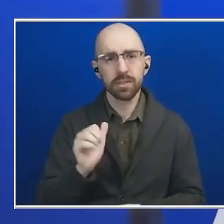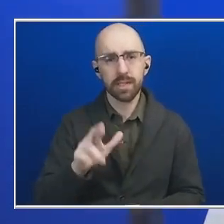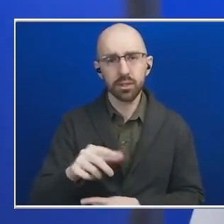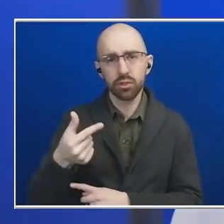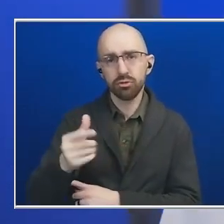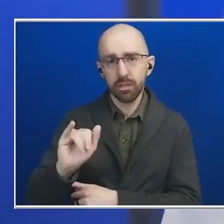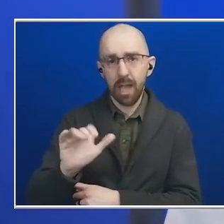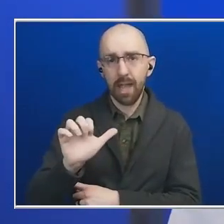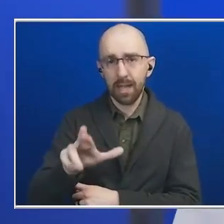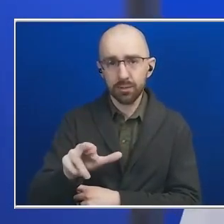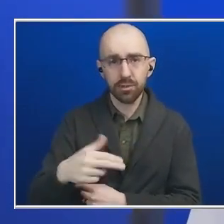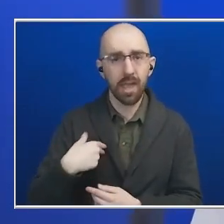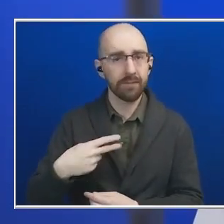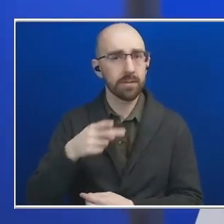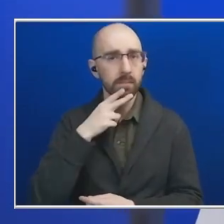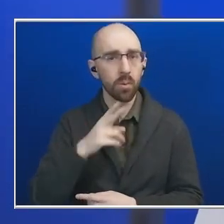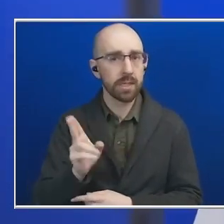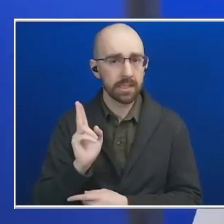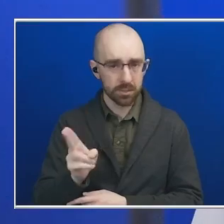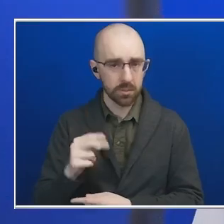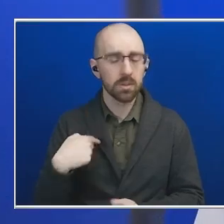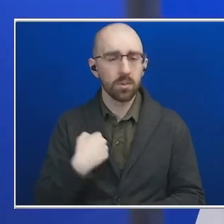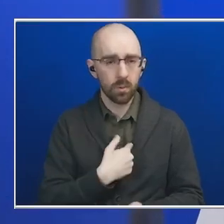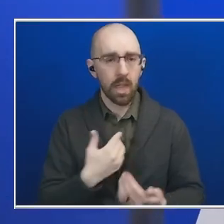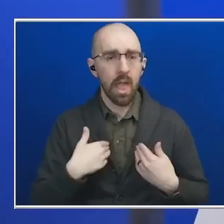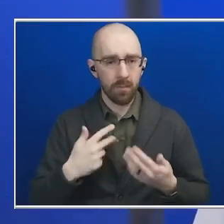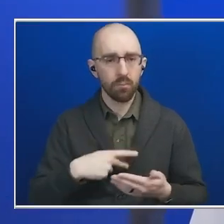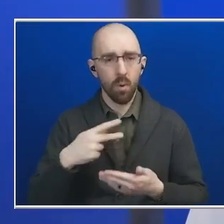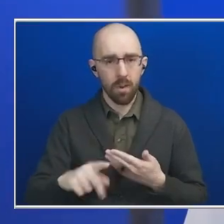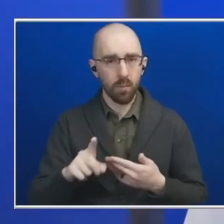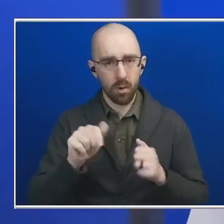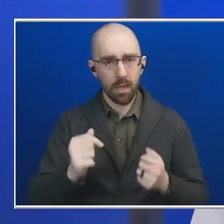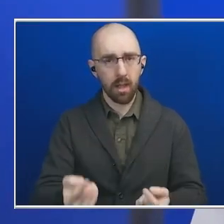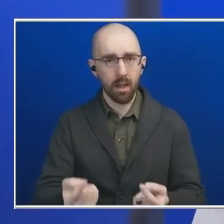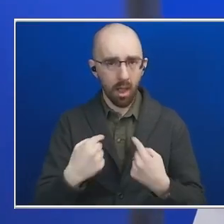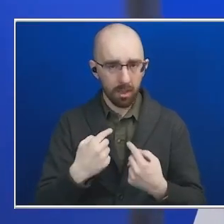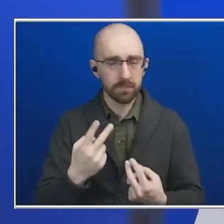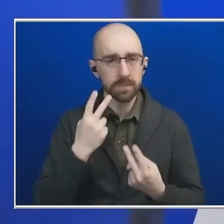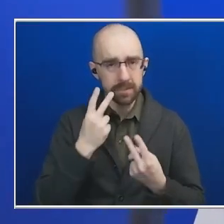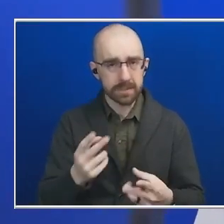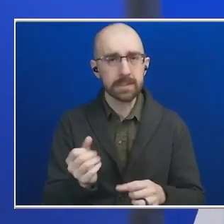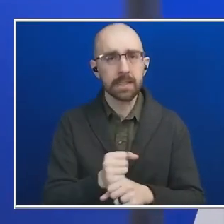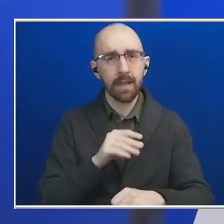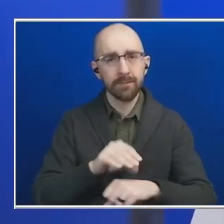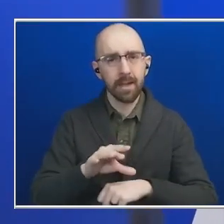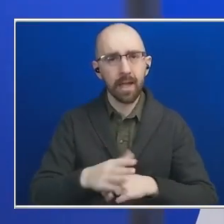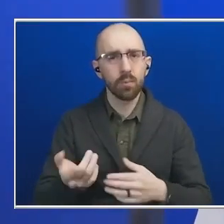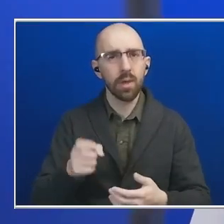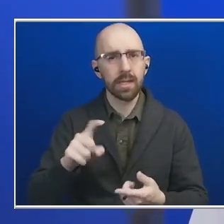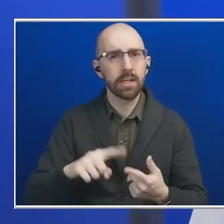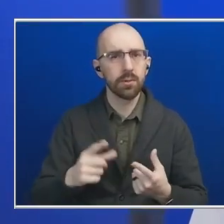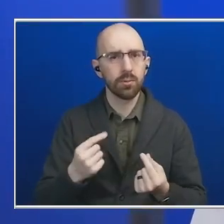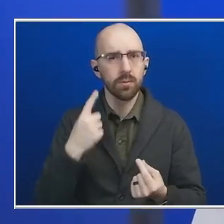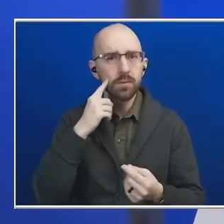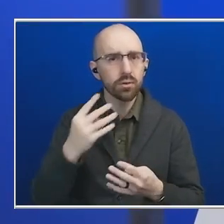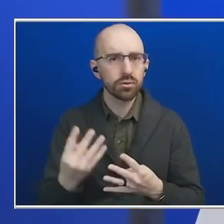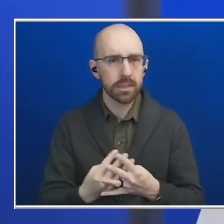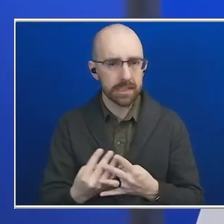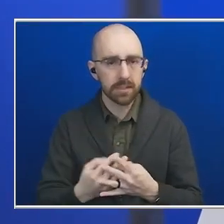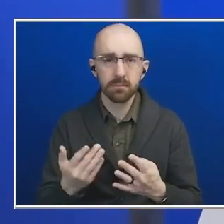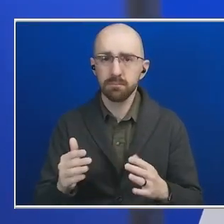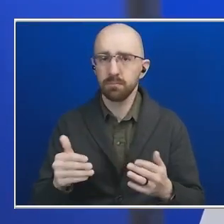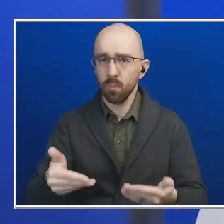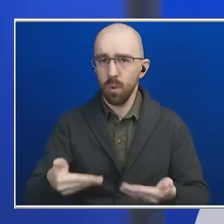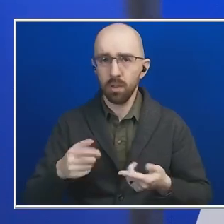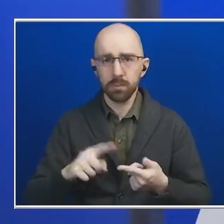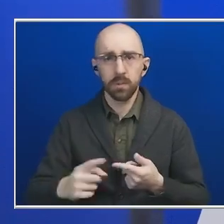smoking history, we have programs where you can come in and be seen and get advice on what you need to do for screening. So you're welcome to come and talk to us, meet